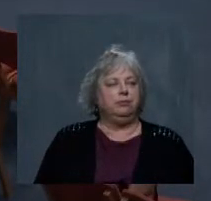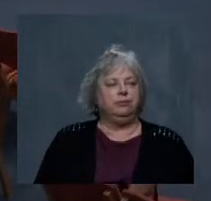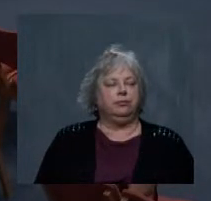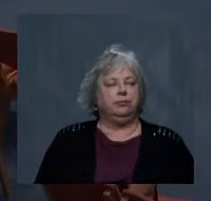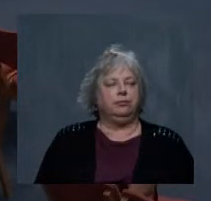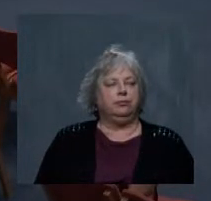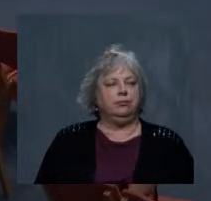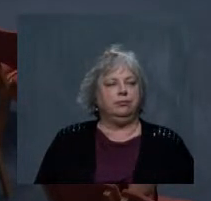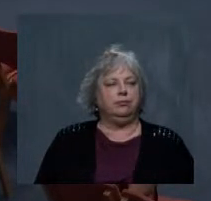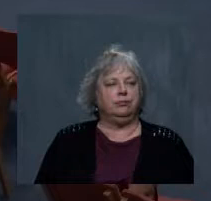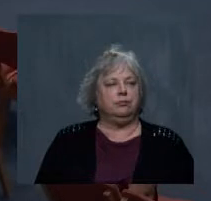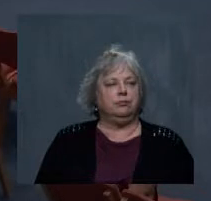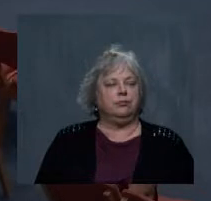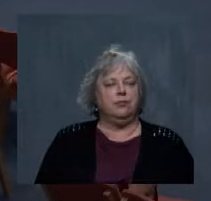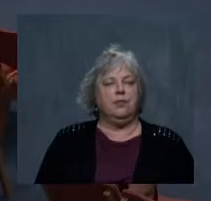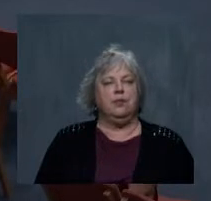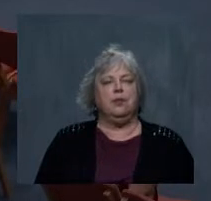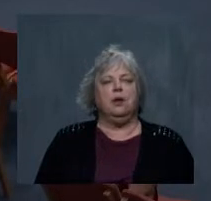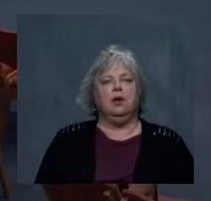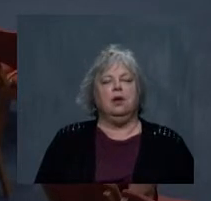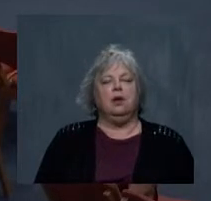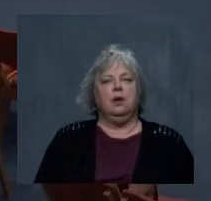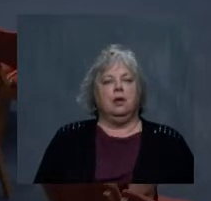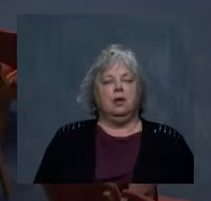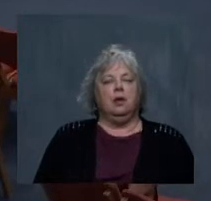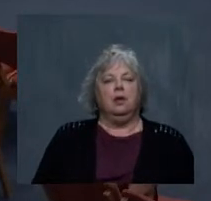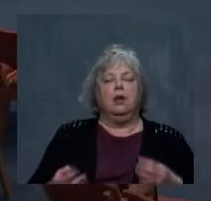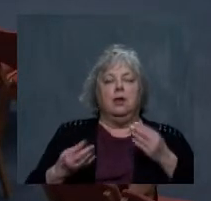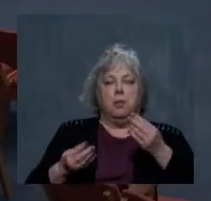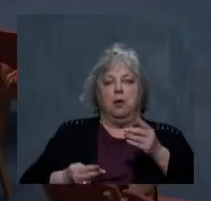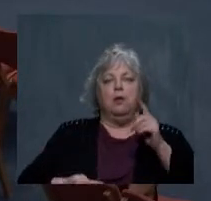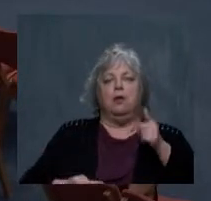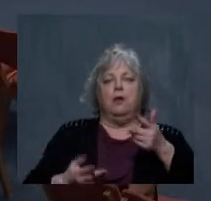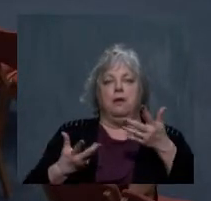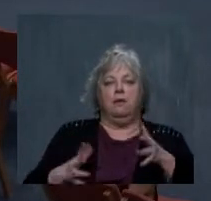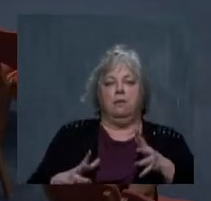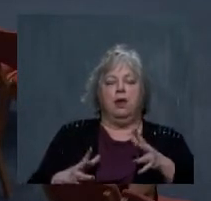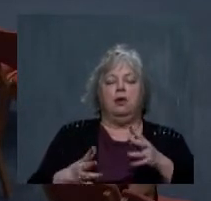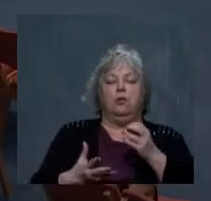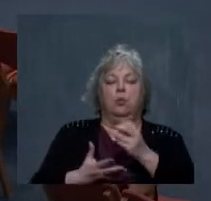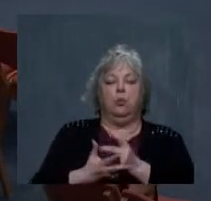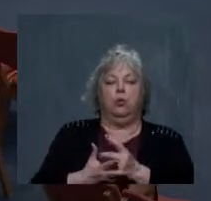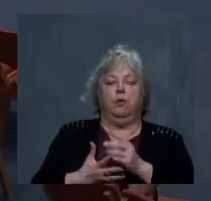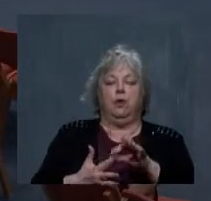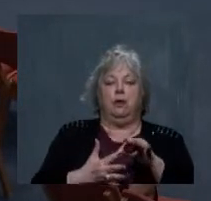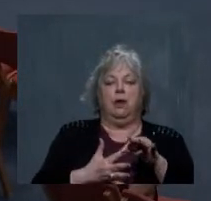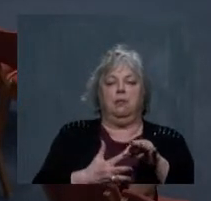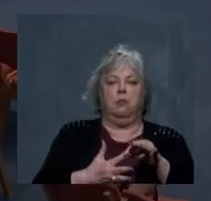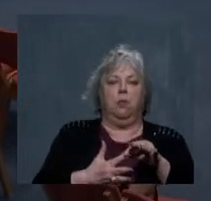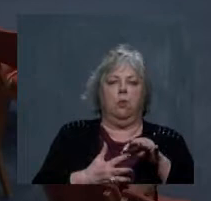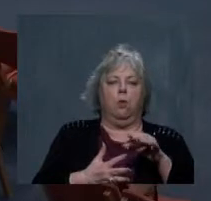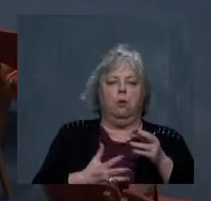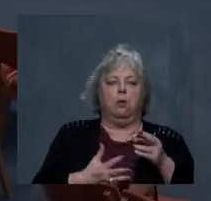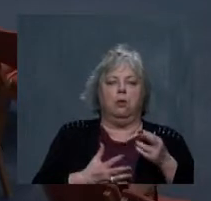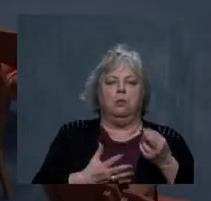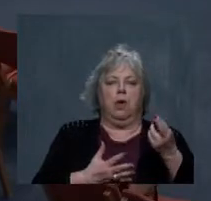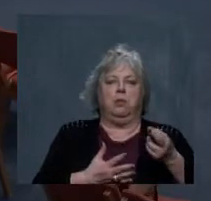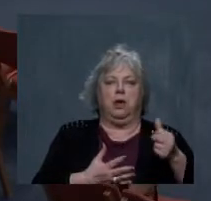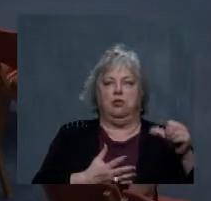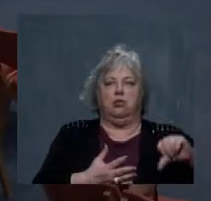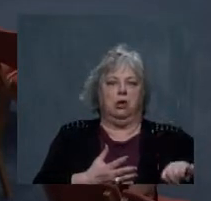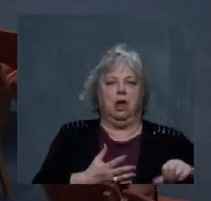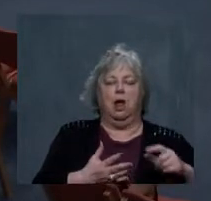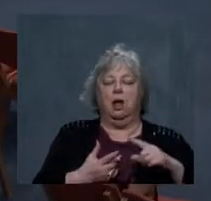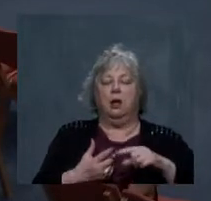Okay. The motion has been made a second to approve this application, except for that of